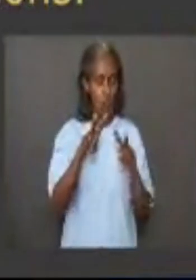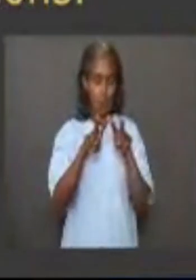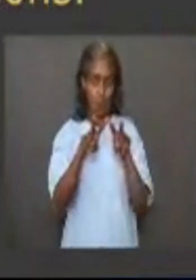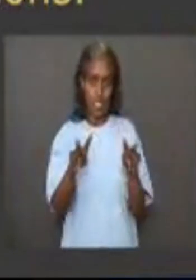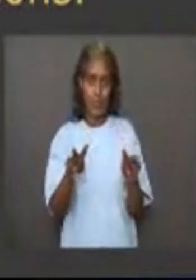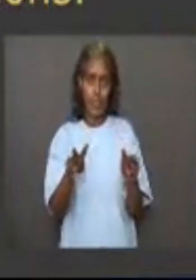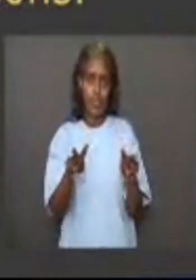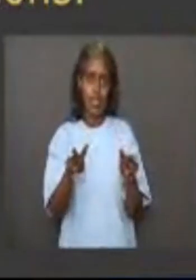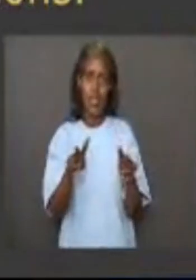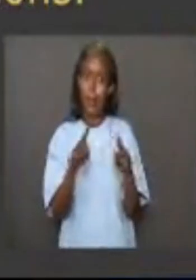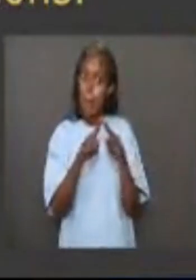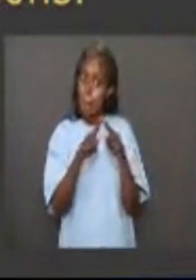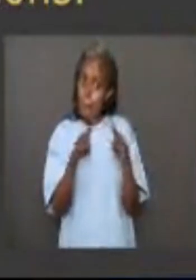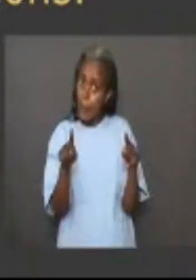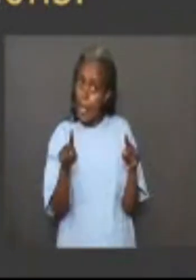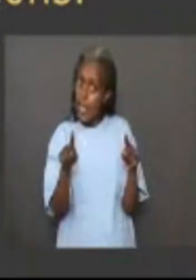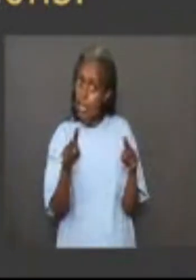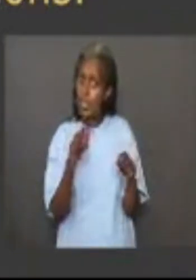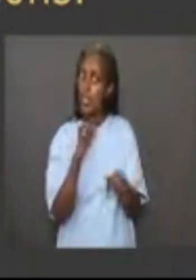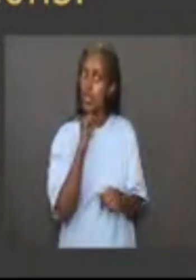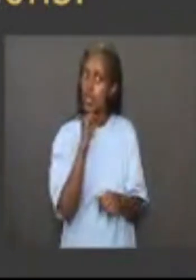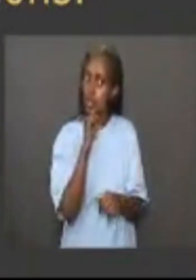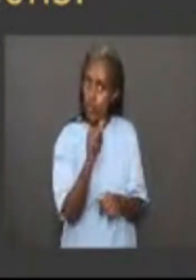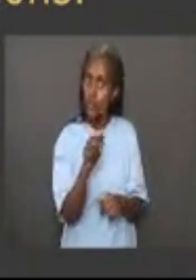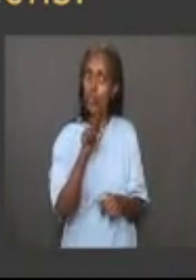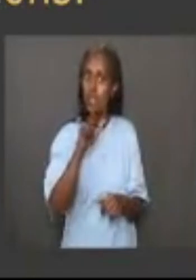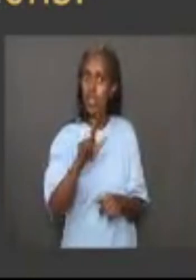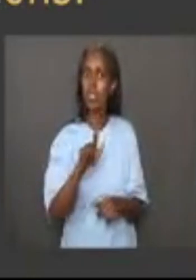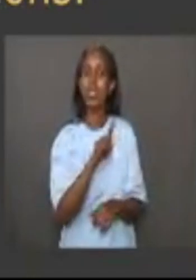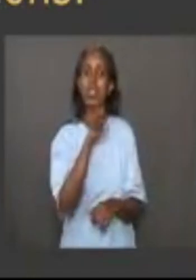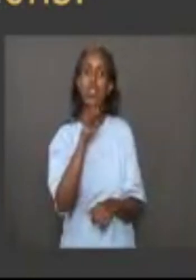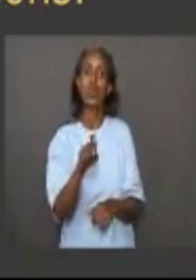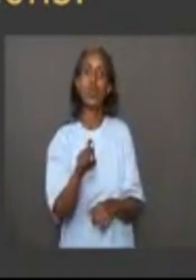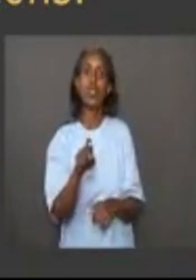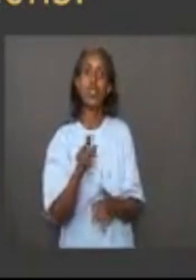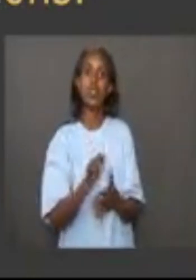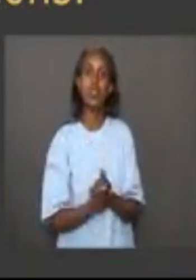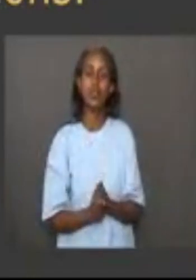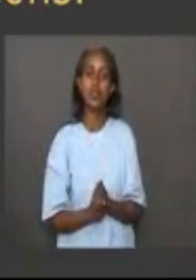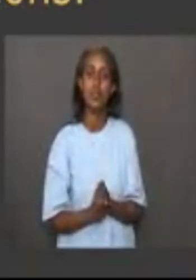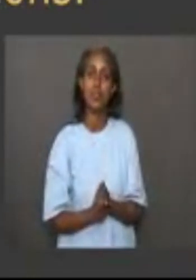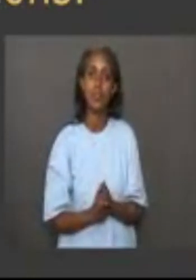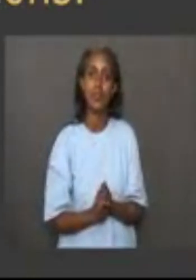variables, but they are not linear equations.